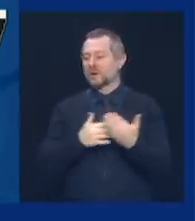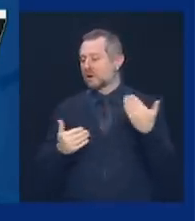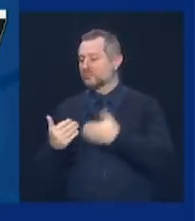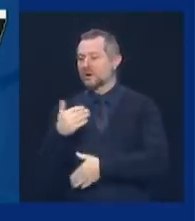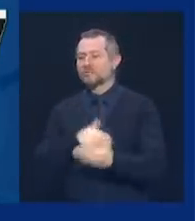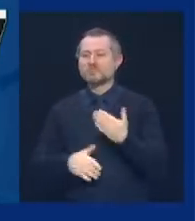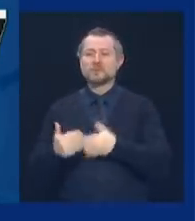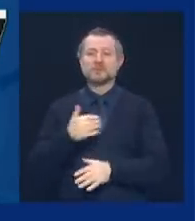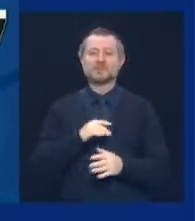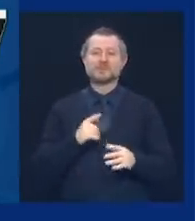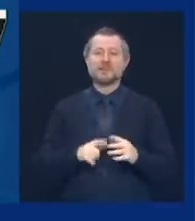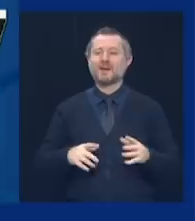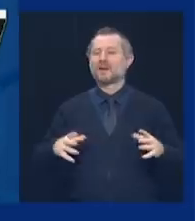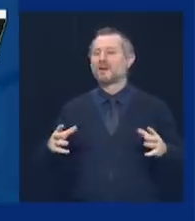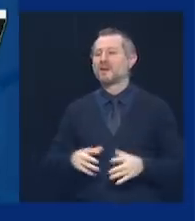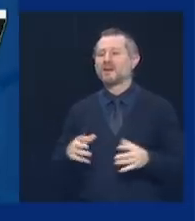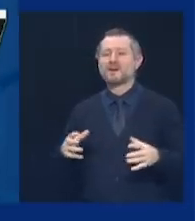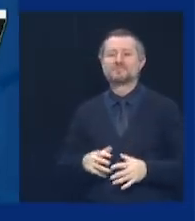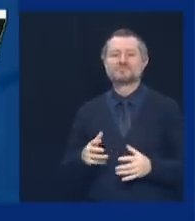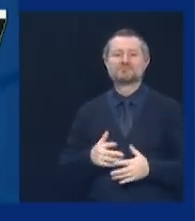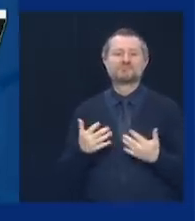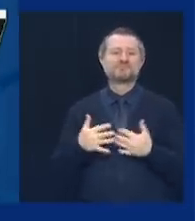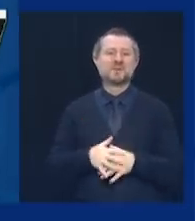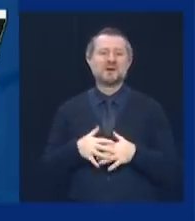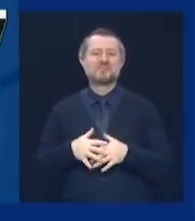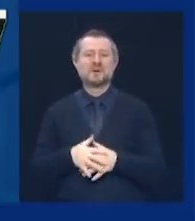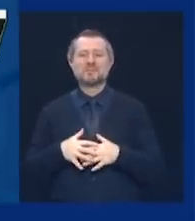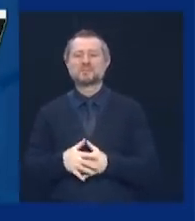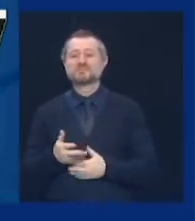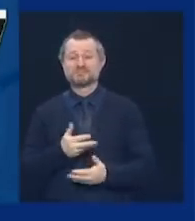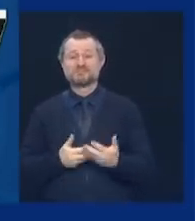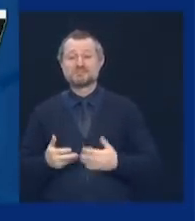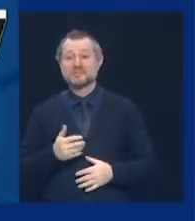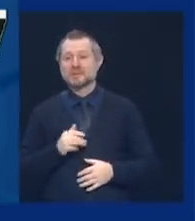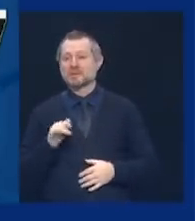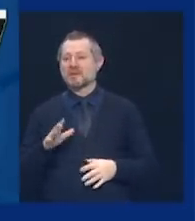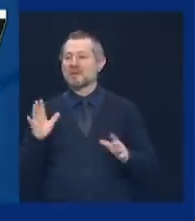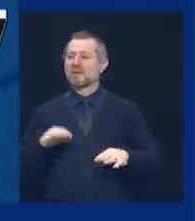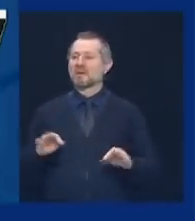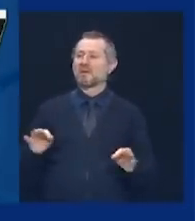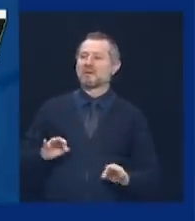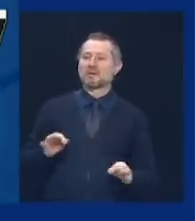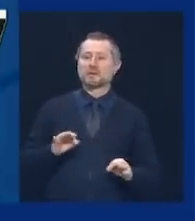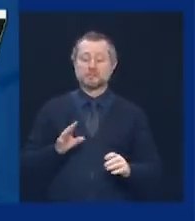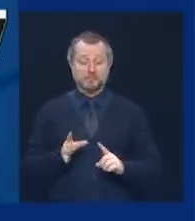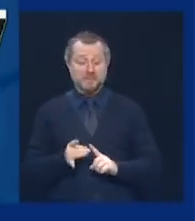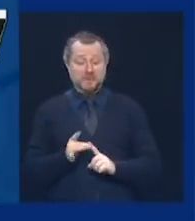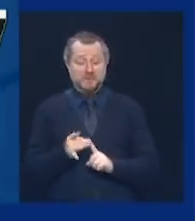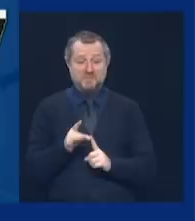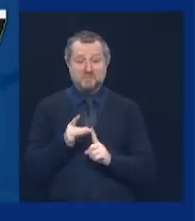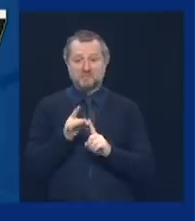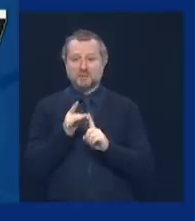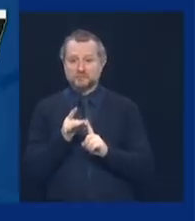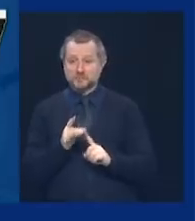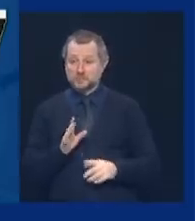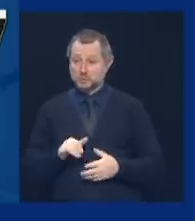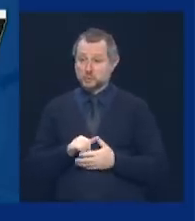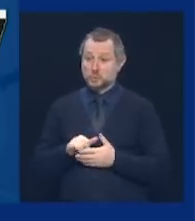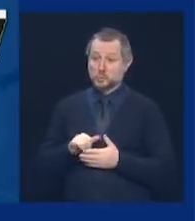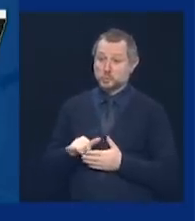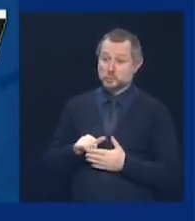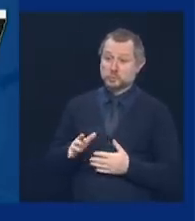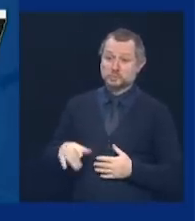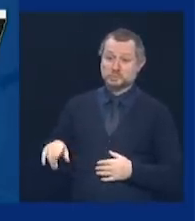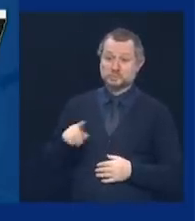social gatherings. More social gatherings, fewer precautions, more spread. We did not have